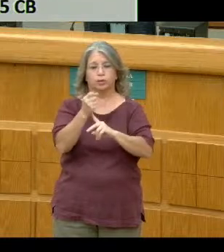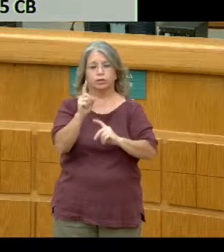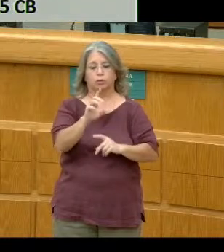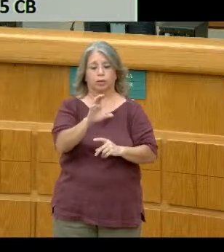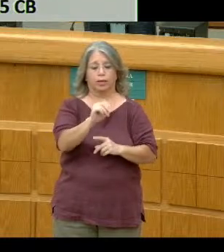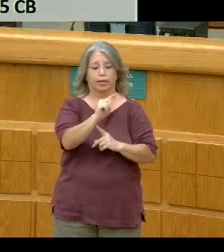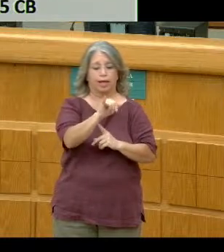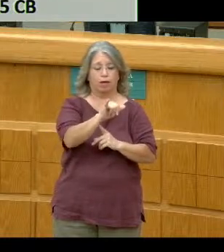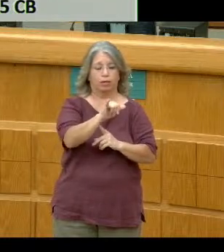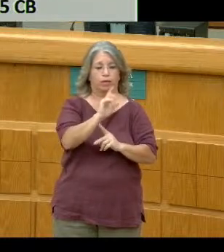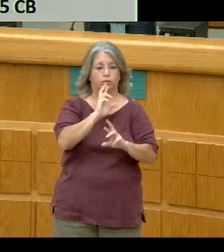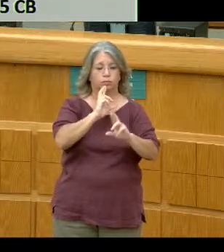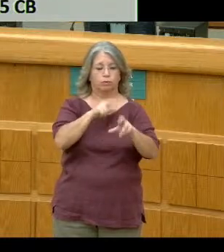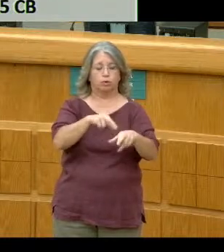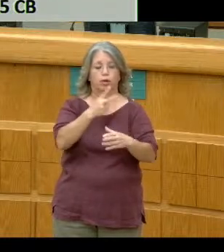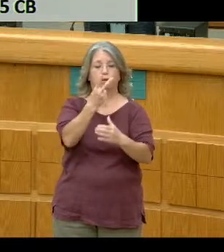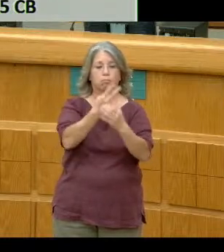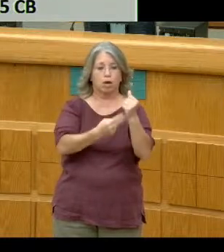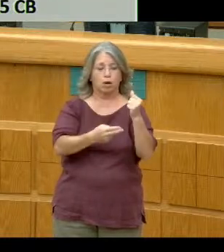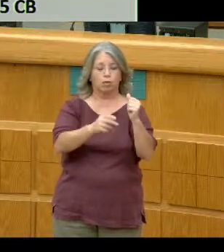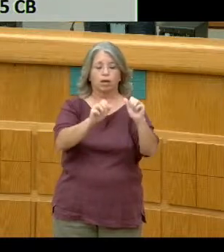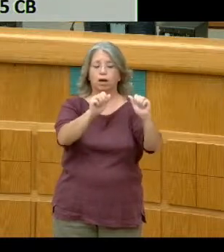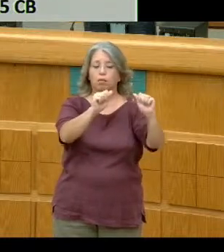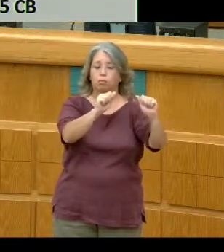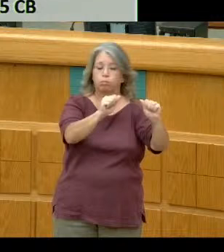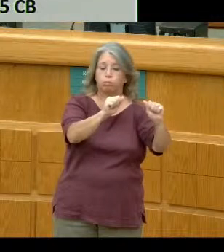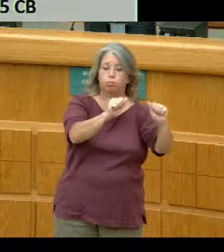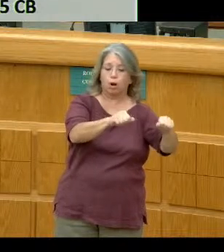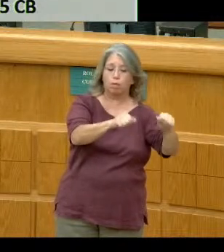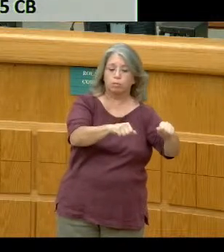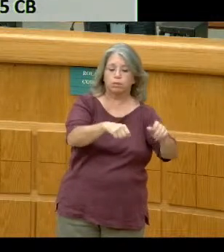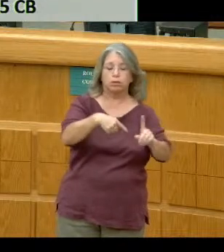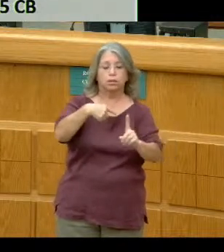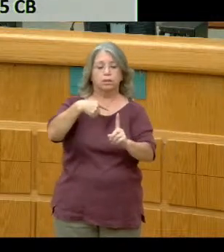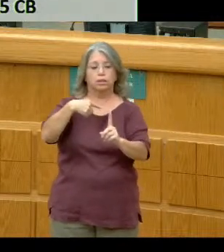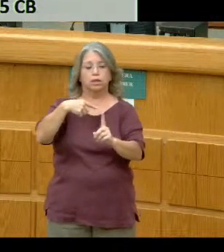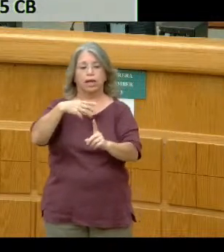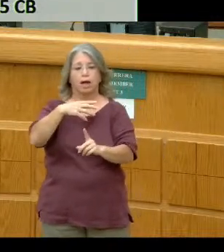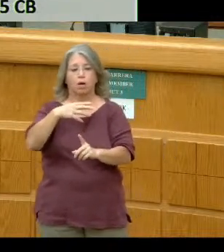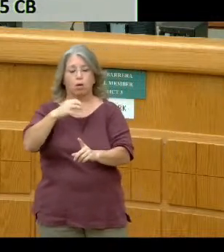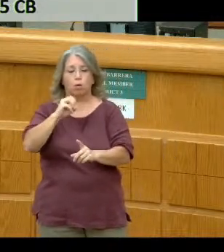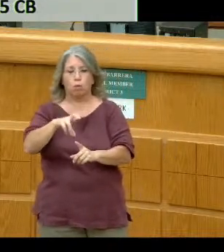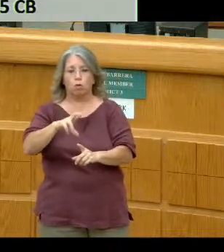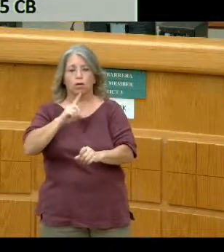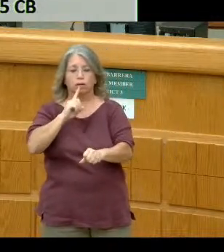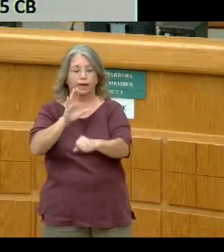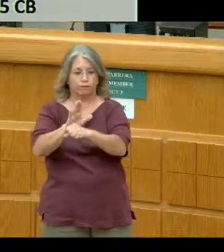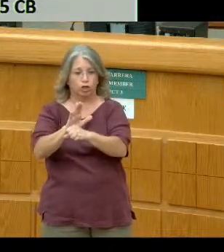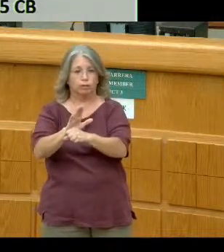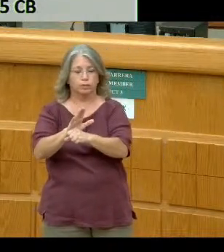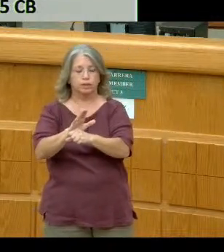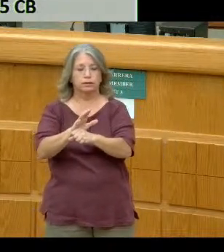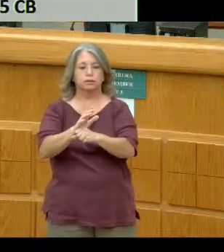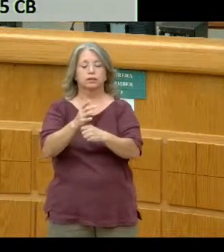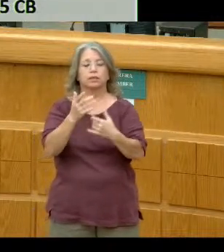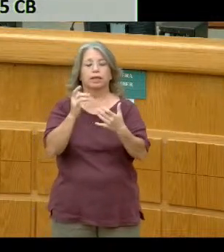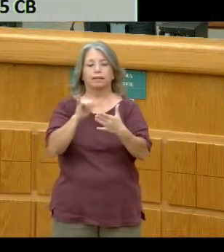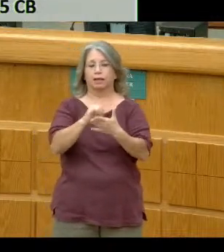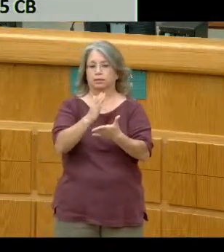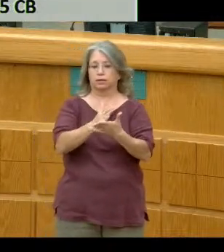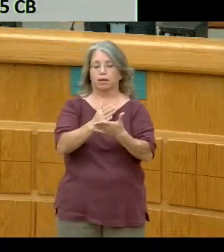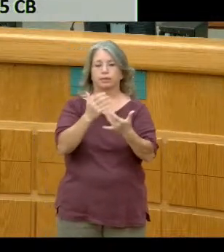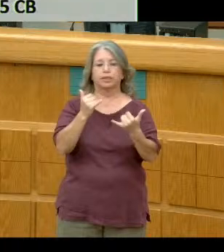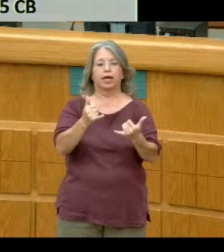together, and that has now stopped. And if you noticed in the newspaper on reports, they're now showing the